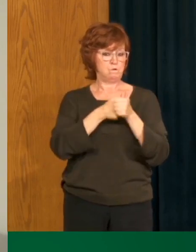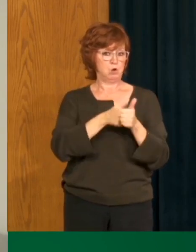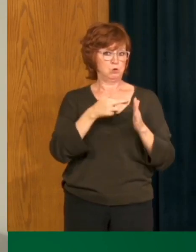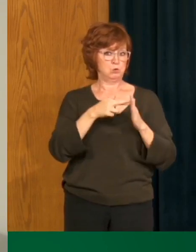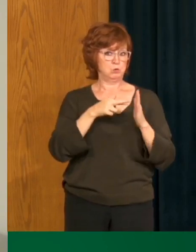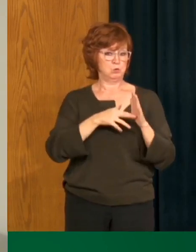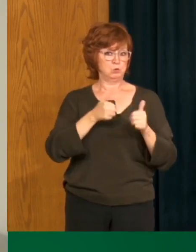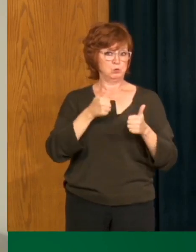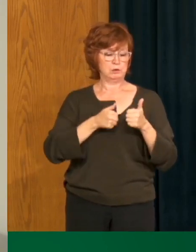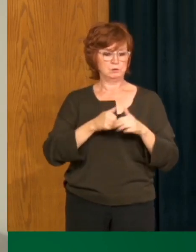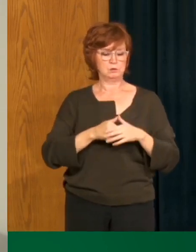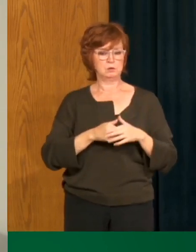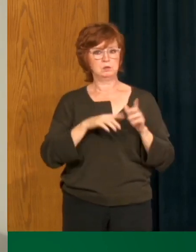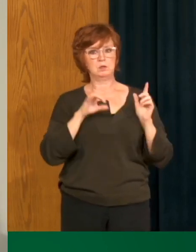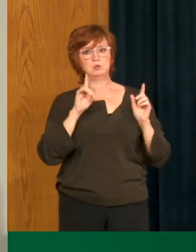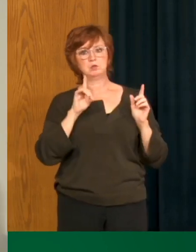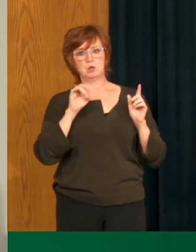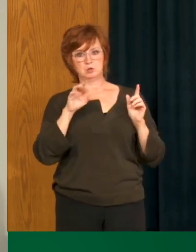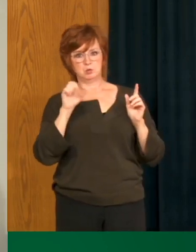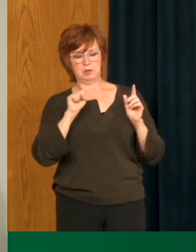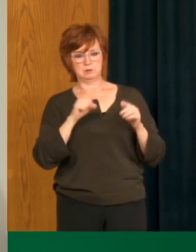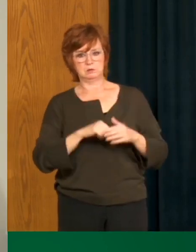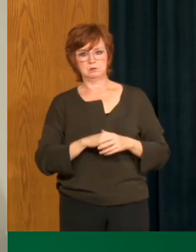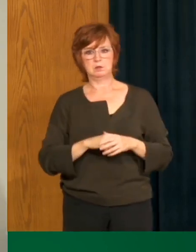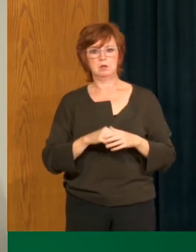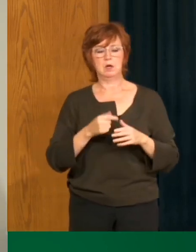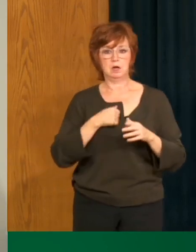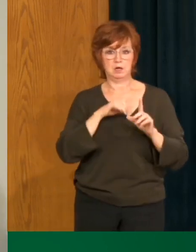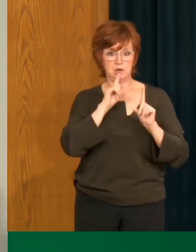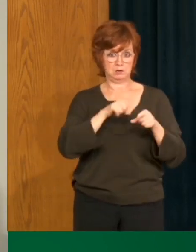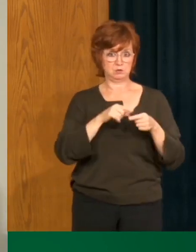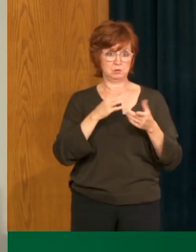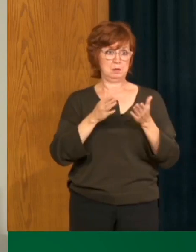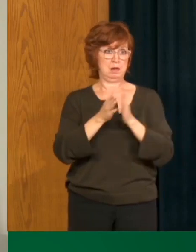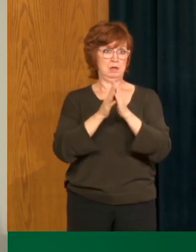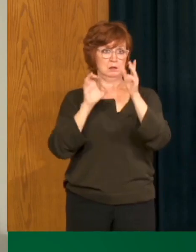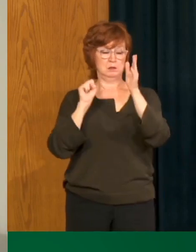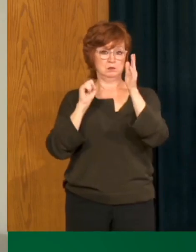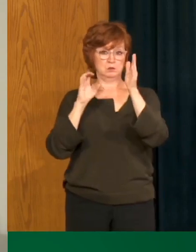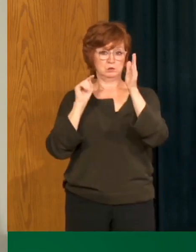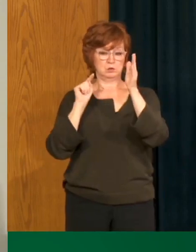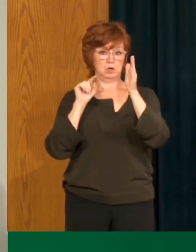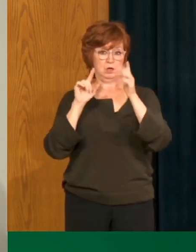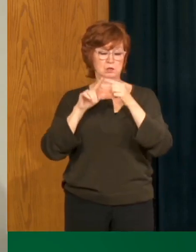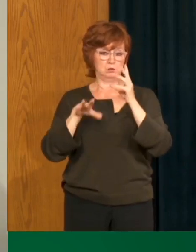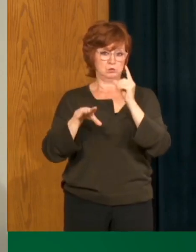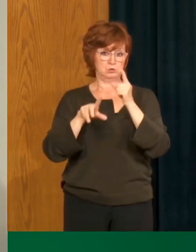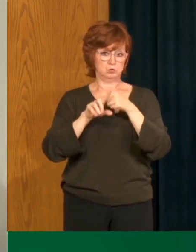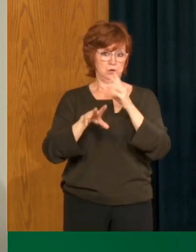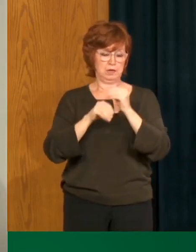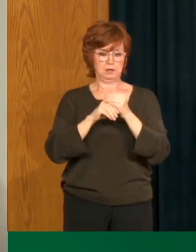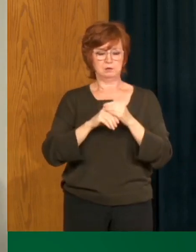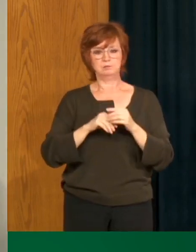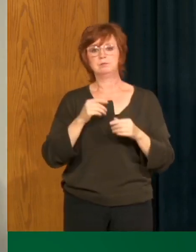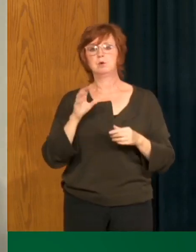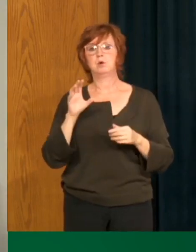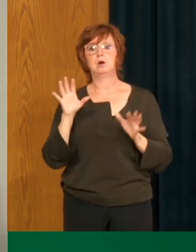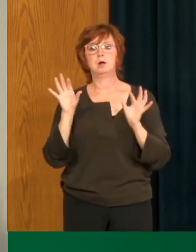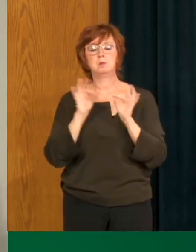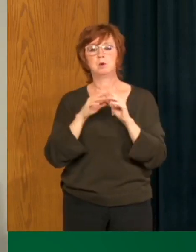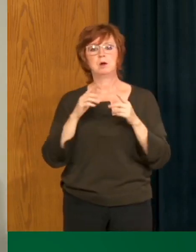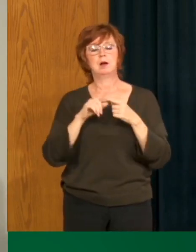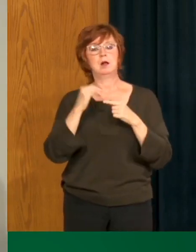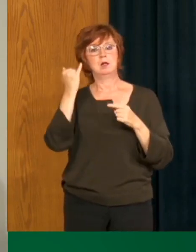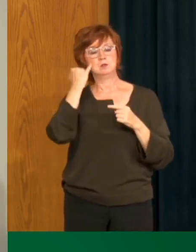now? So maybe I'll make some comments and maybe ask Scott if he wants to add something. But I think we have to understand that if you have a communal living